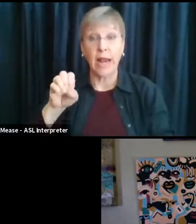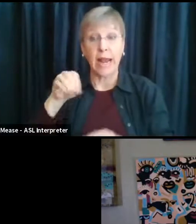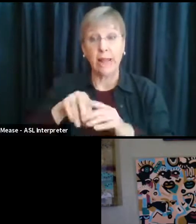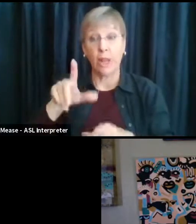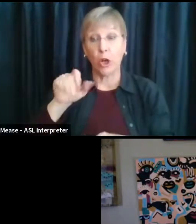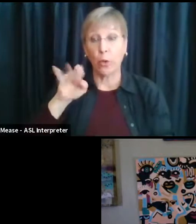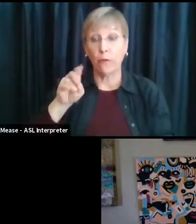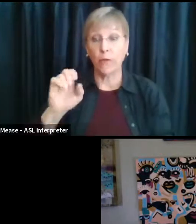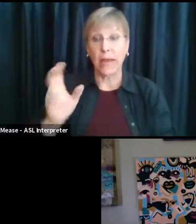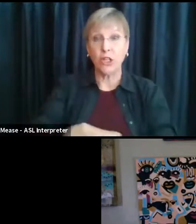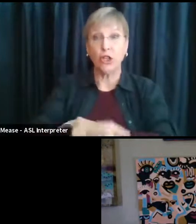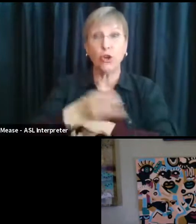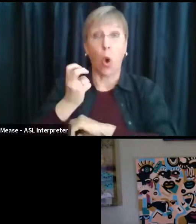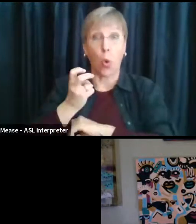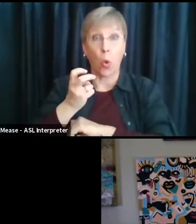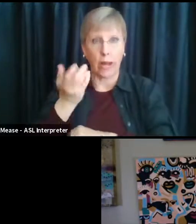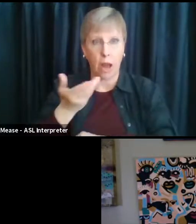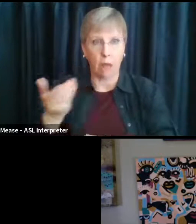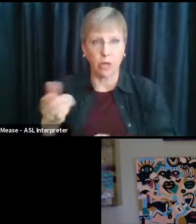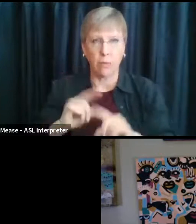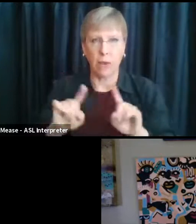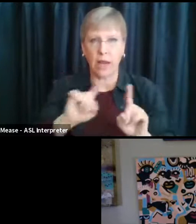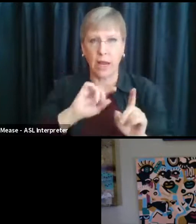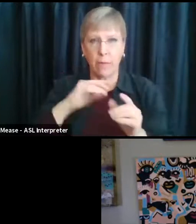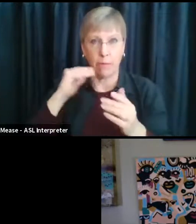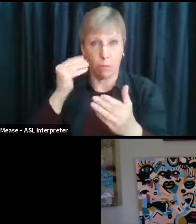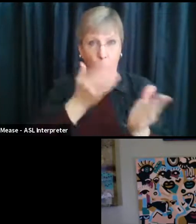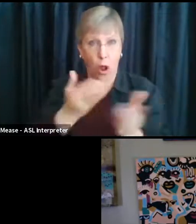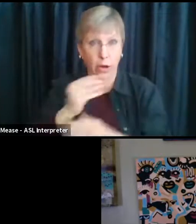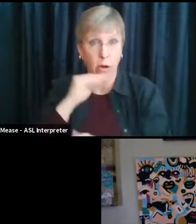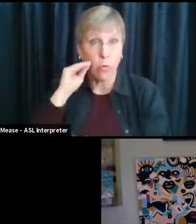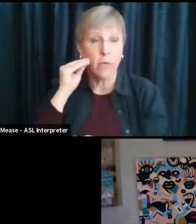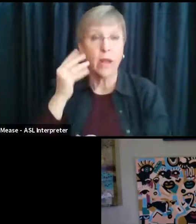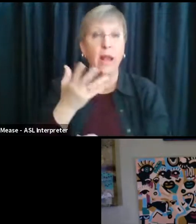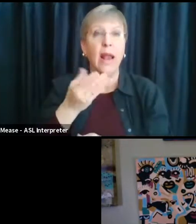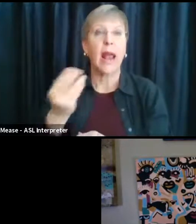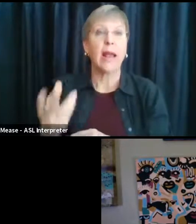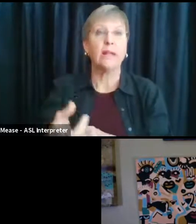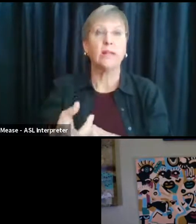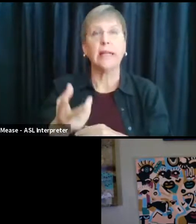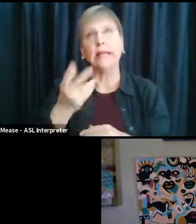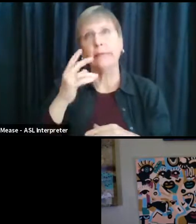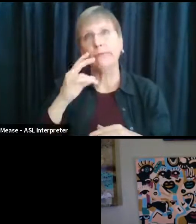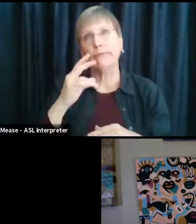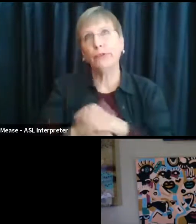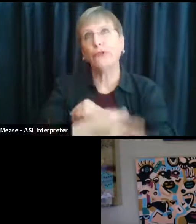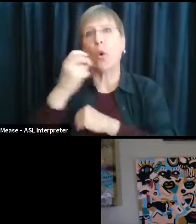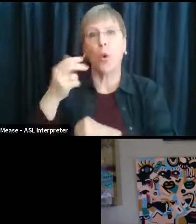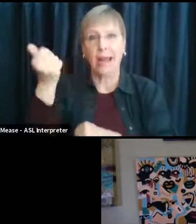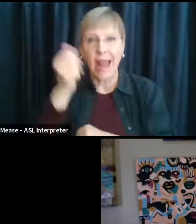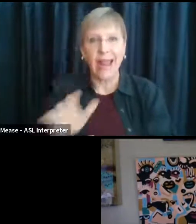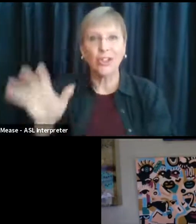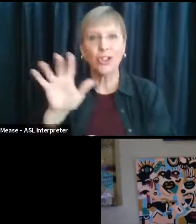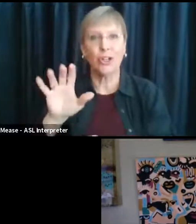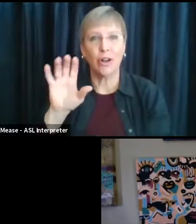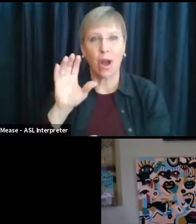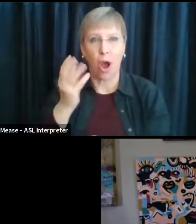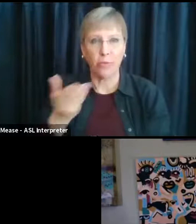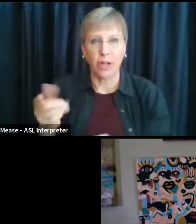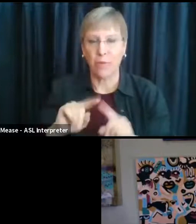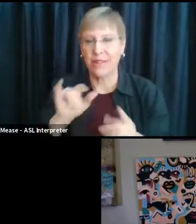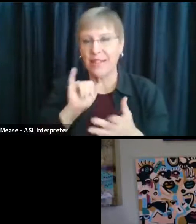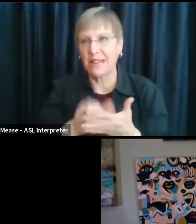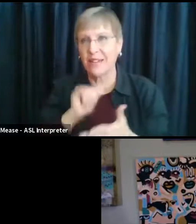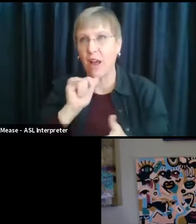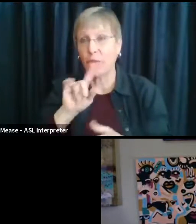he stole an object, but he got it wrong and he stole an Asian object. But I think that's not the question. The question